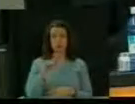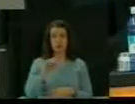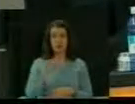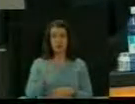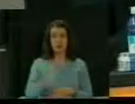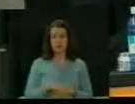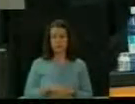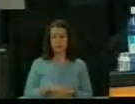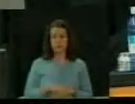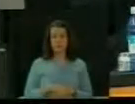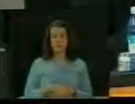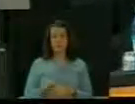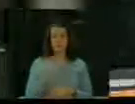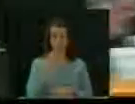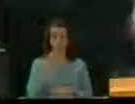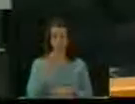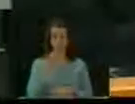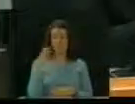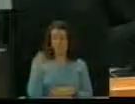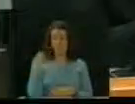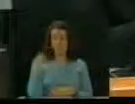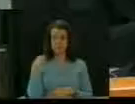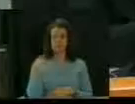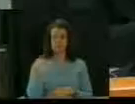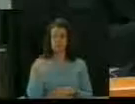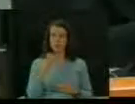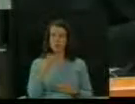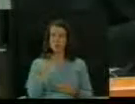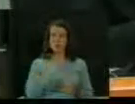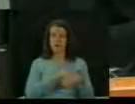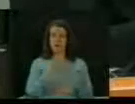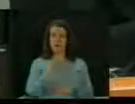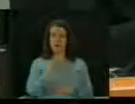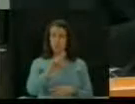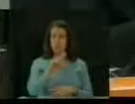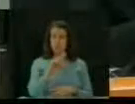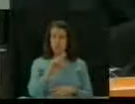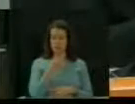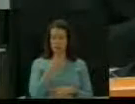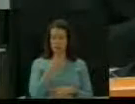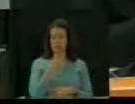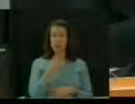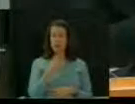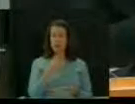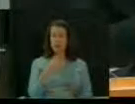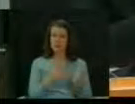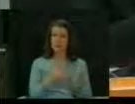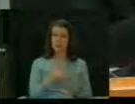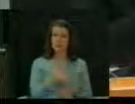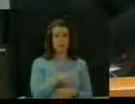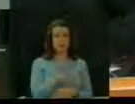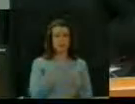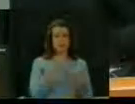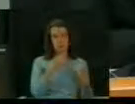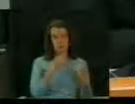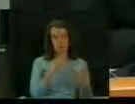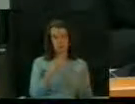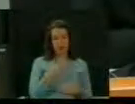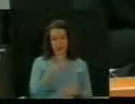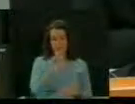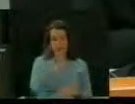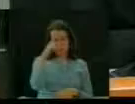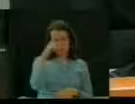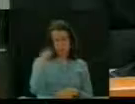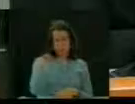Second by Commissioner Trammell. Any discussion? Commissioner Strickland. Thank you, Mr. Chairman. I just want to go on record